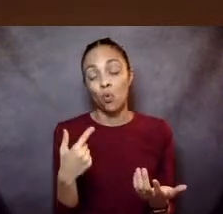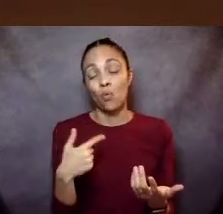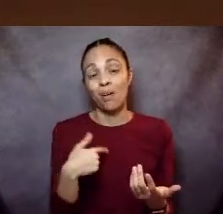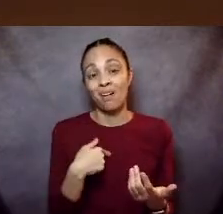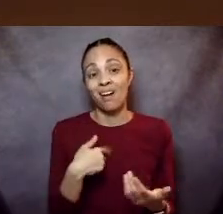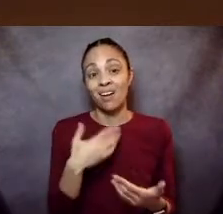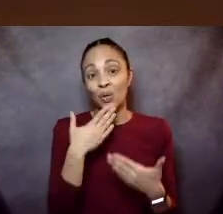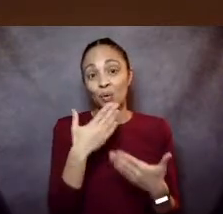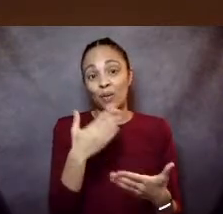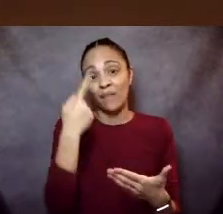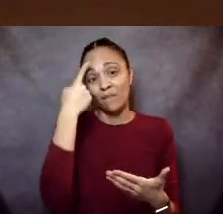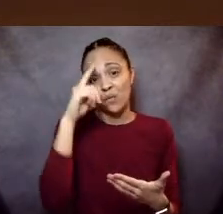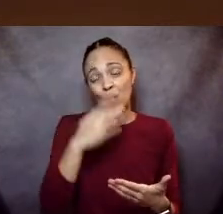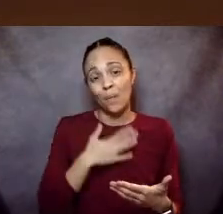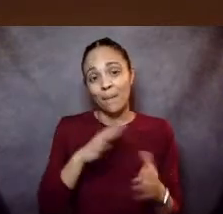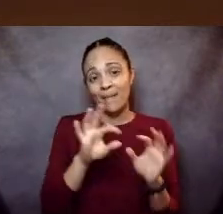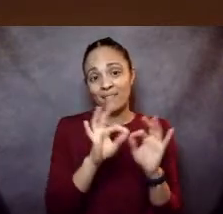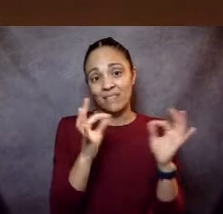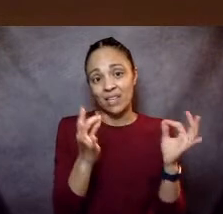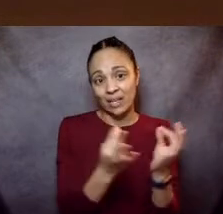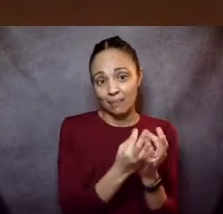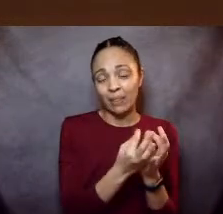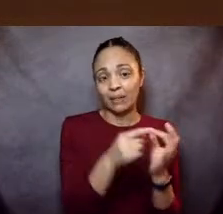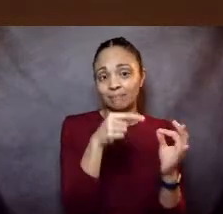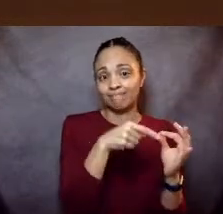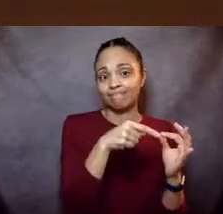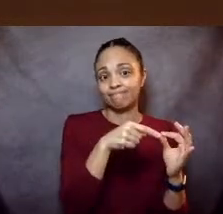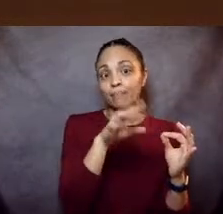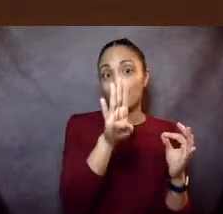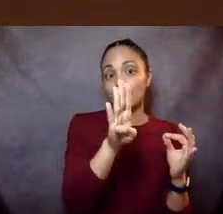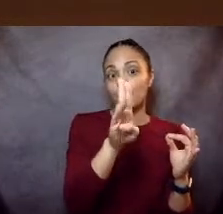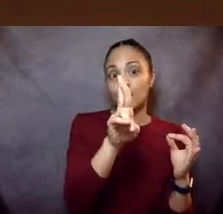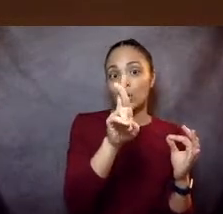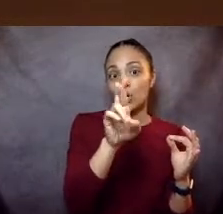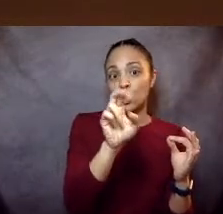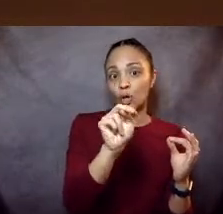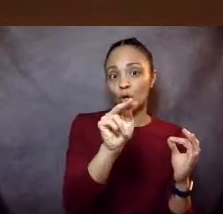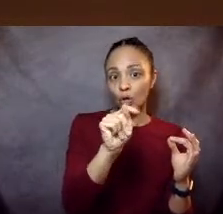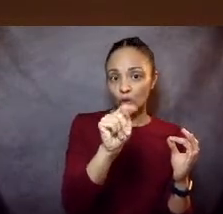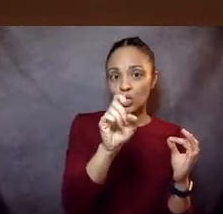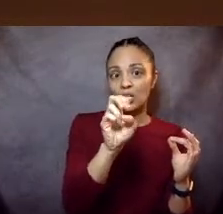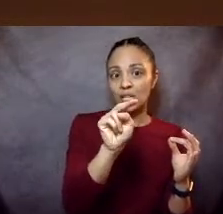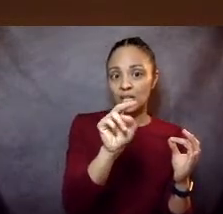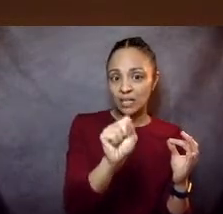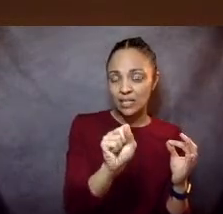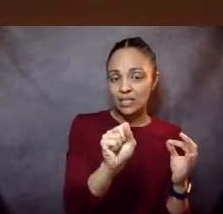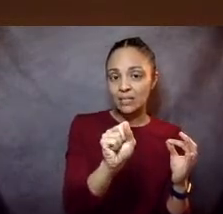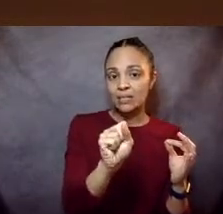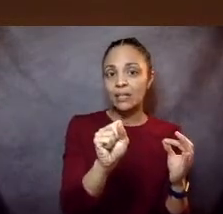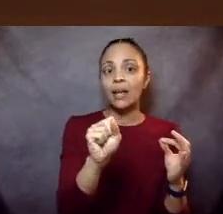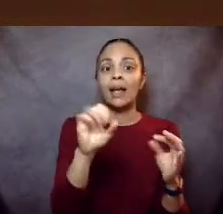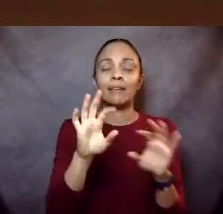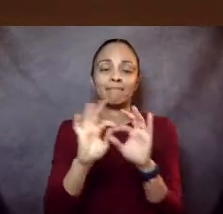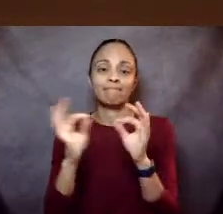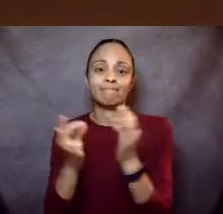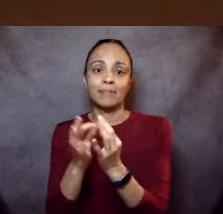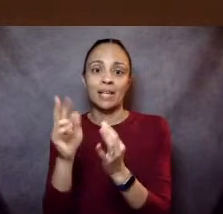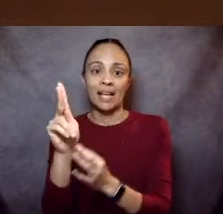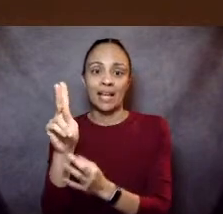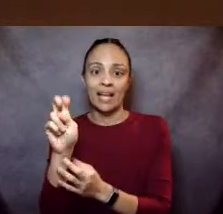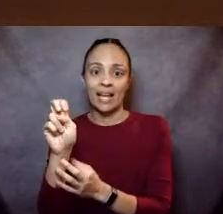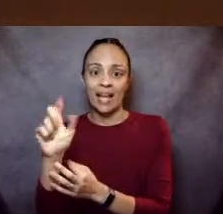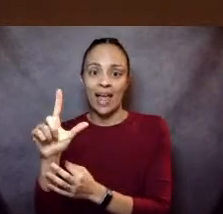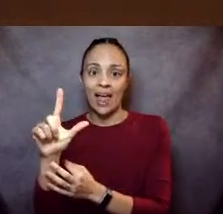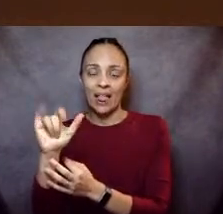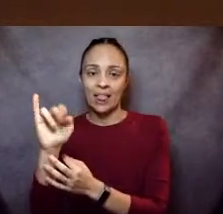which consists of the Burtons, the Kellys, and the relatives therein. I am